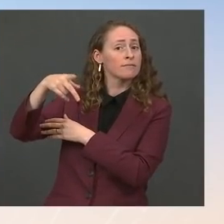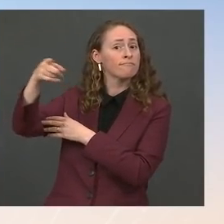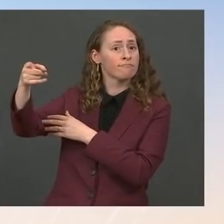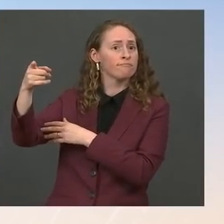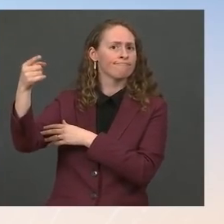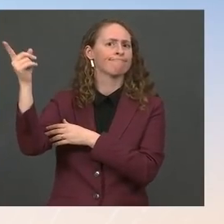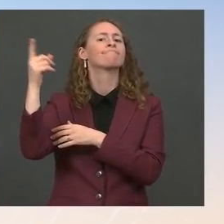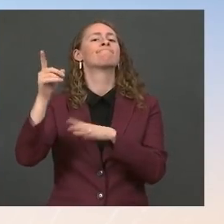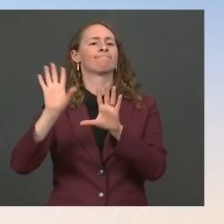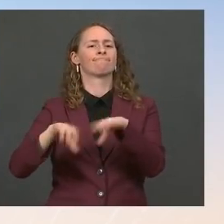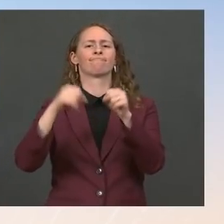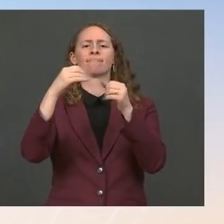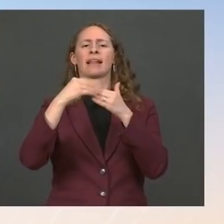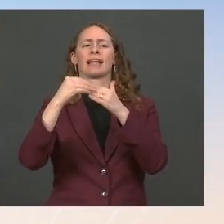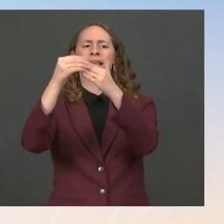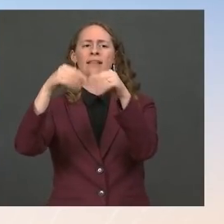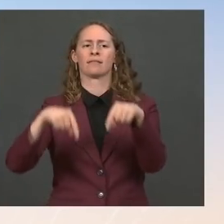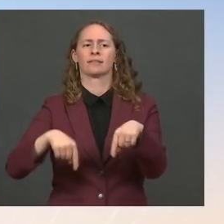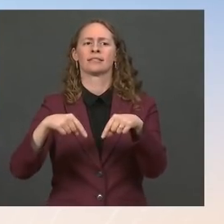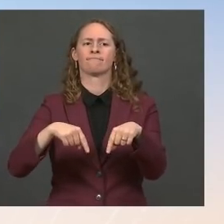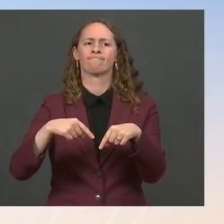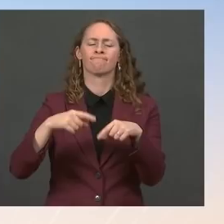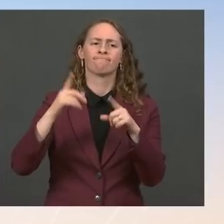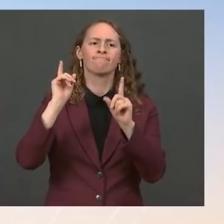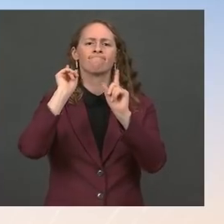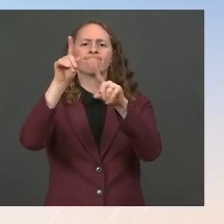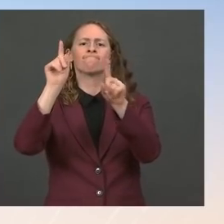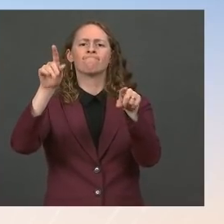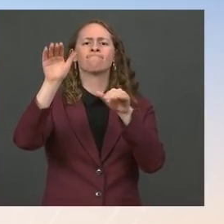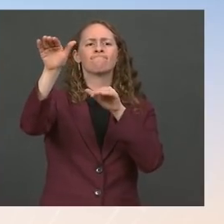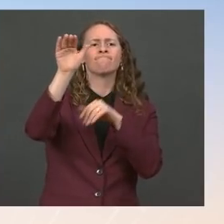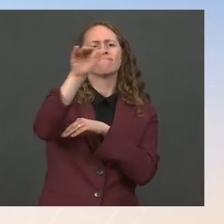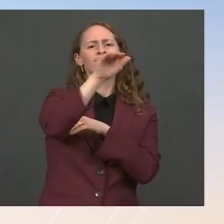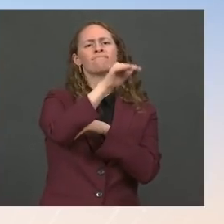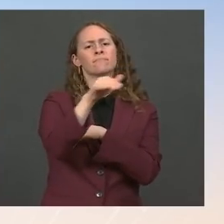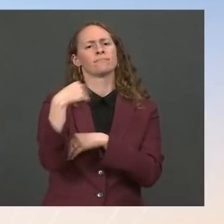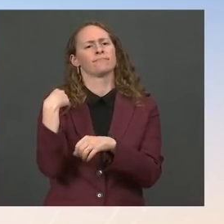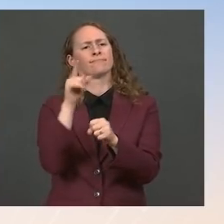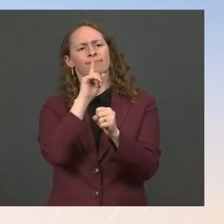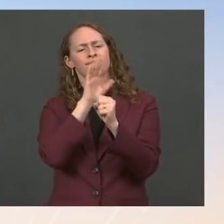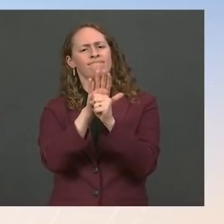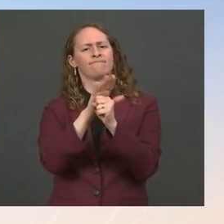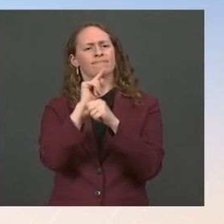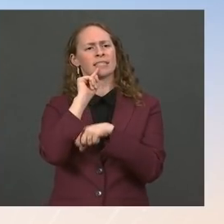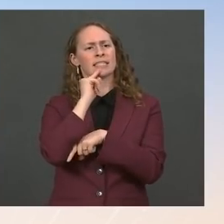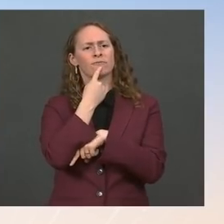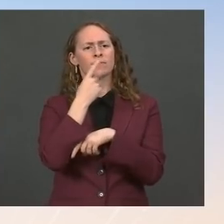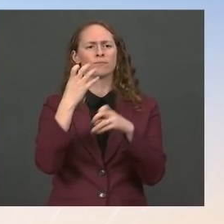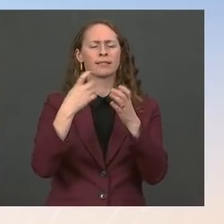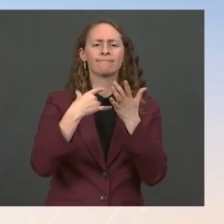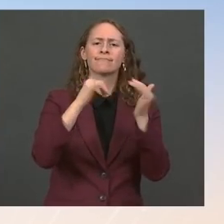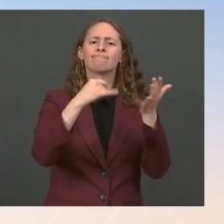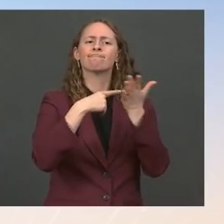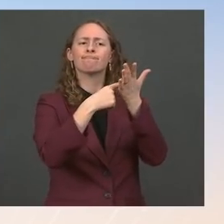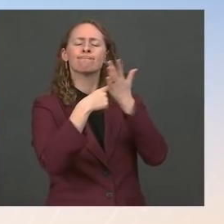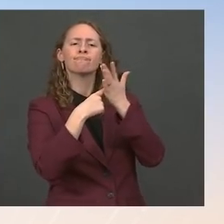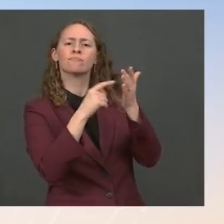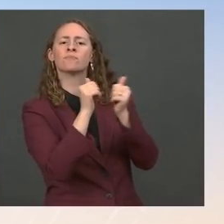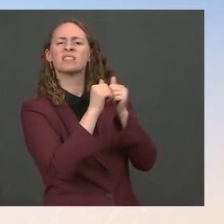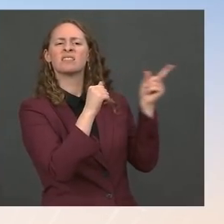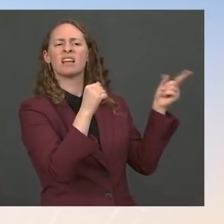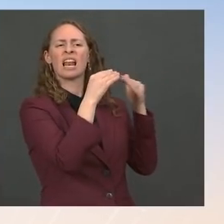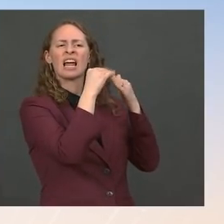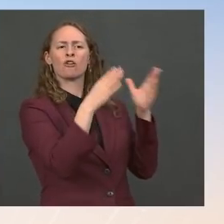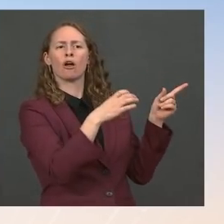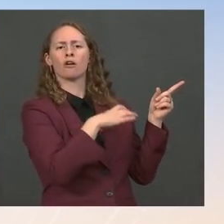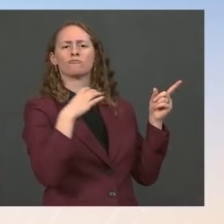effort around the country. So this is an issue we're committed to, and we'll continue to be in conversation with leaders in Congress on how to get it done. Yeah, and I know you've been